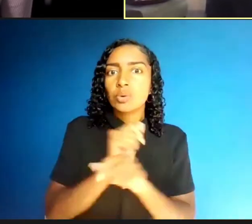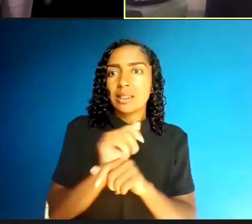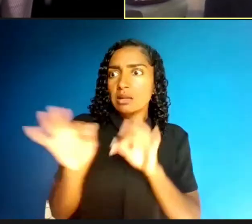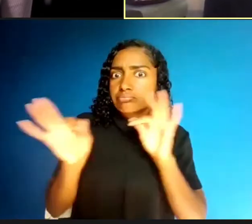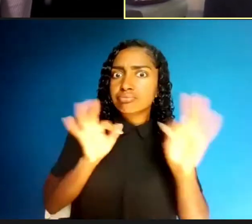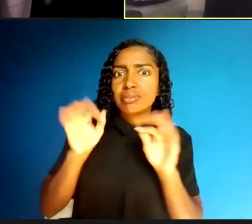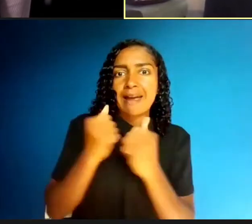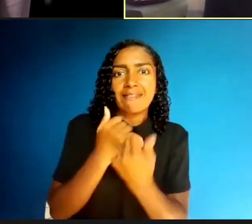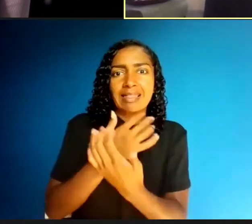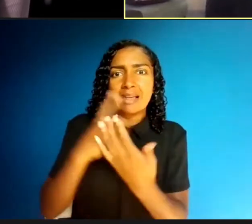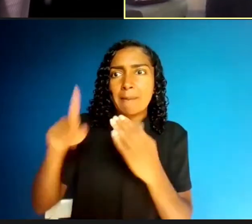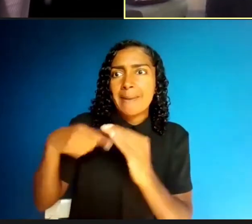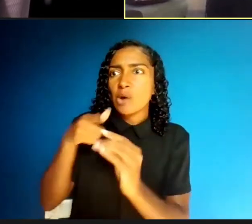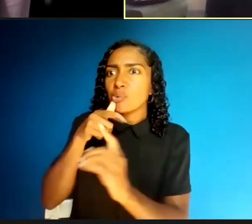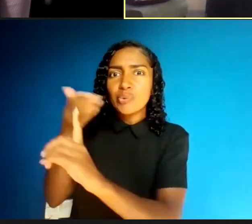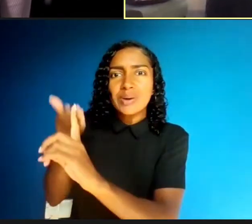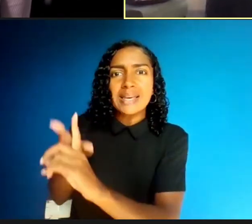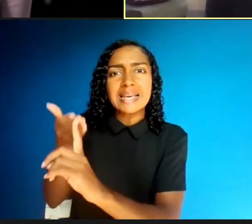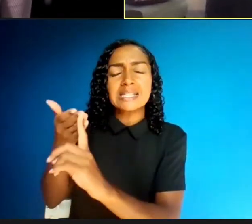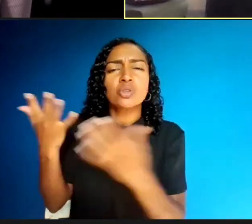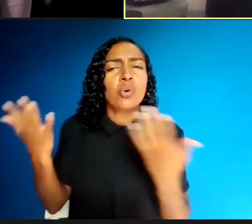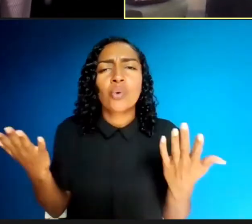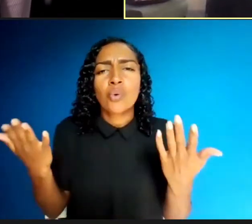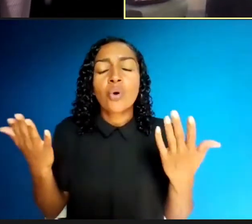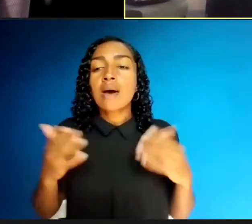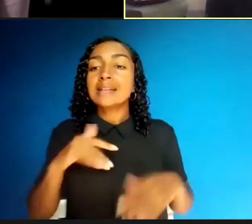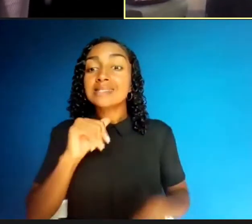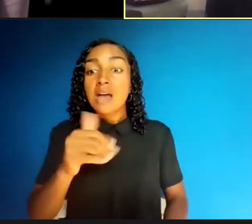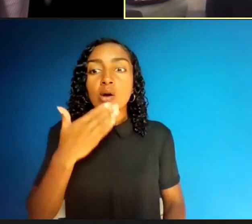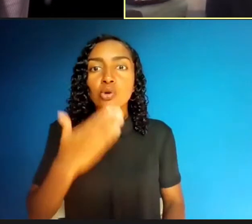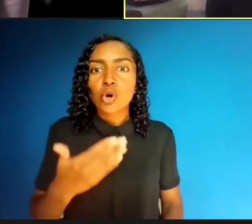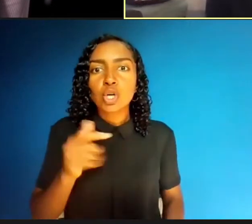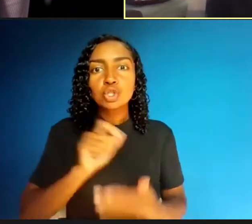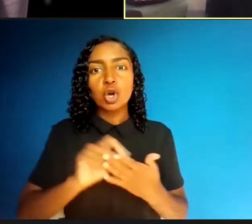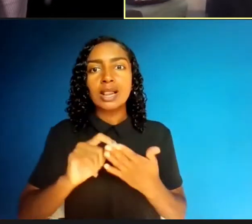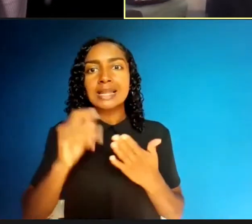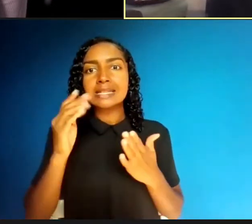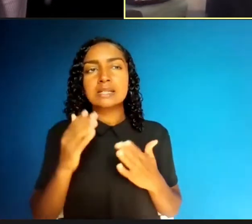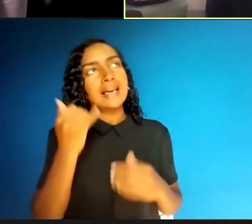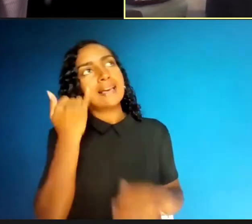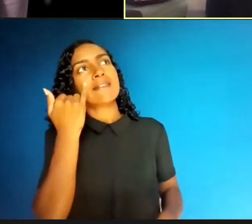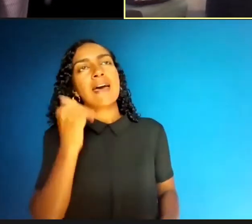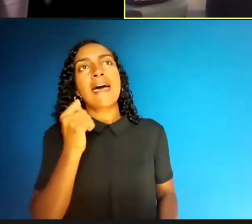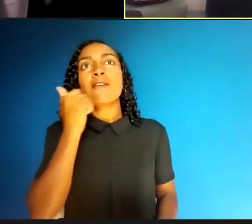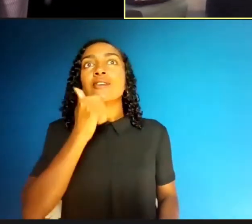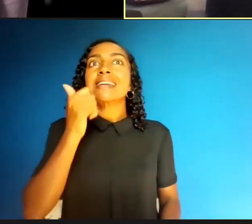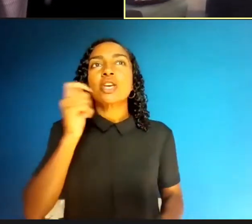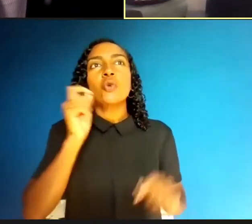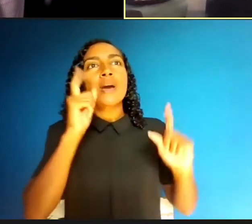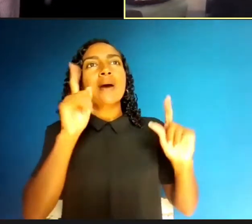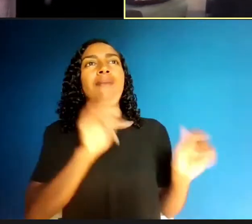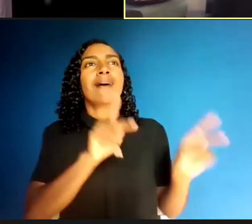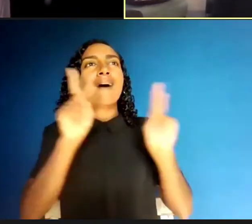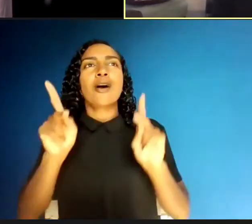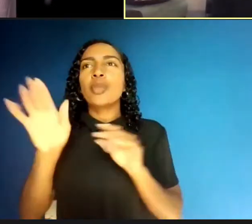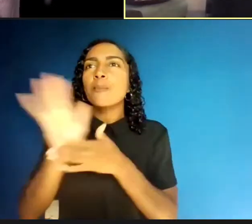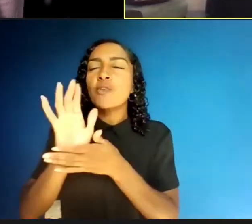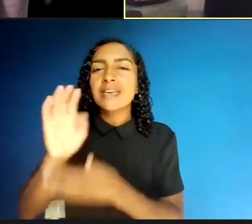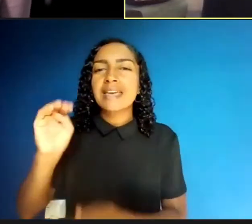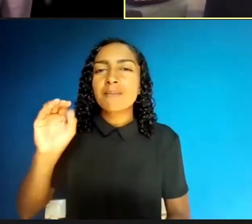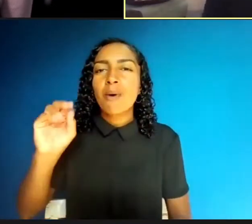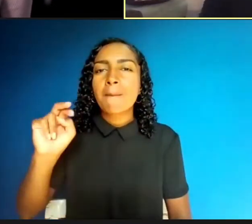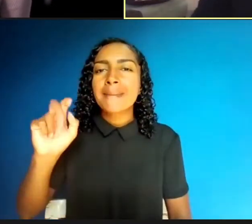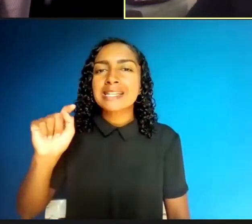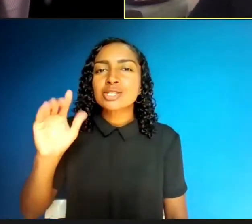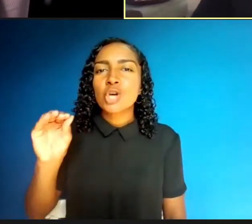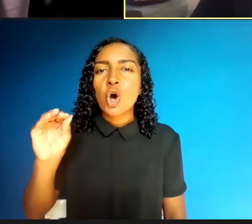me, it doesn't seem to be good journalism if every day you wake up like you're in the movie Memento and you're starting from fresh,